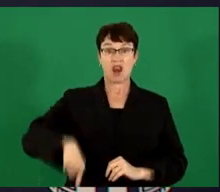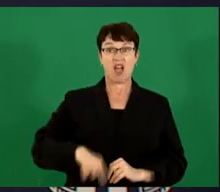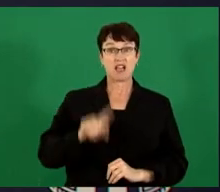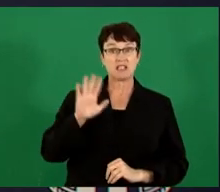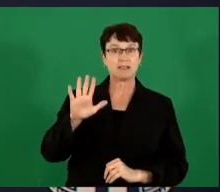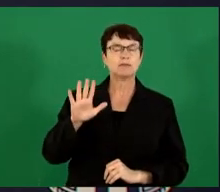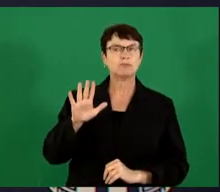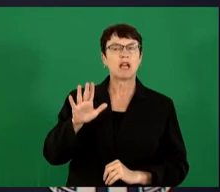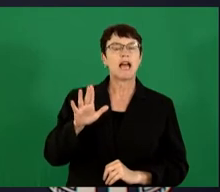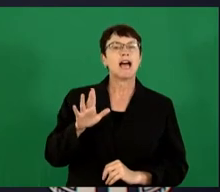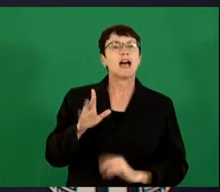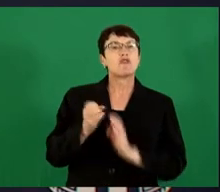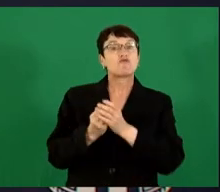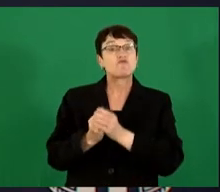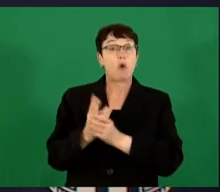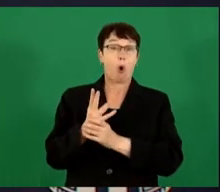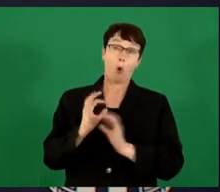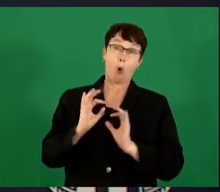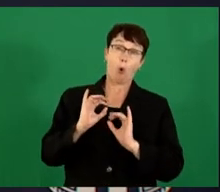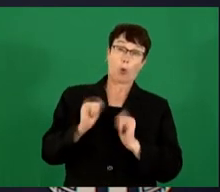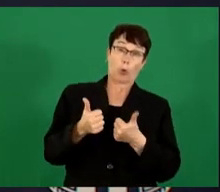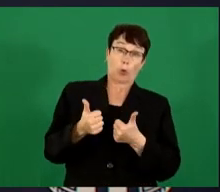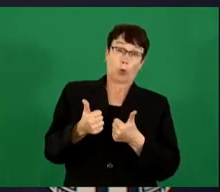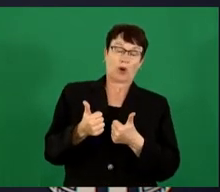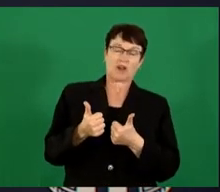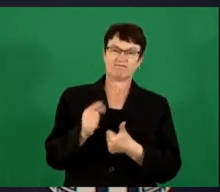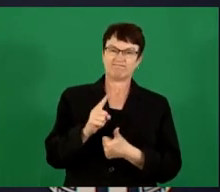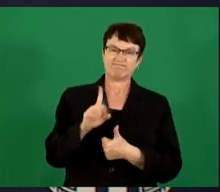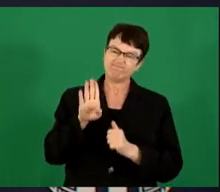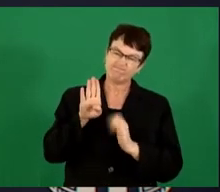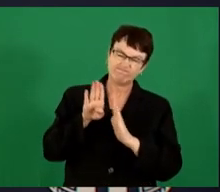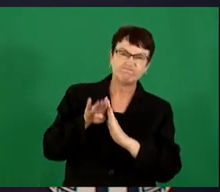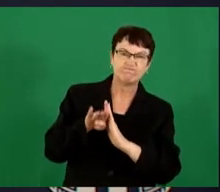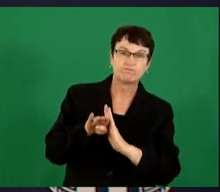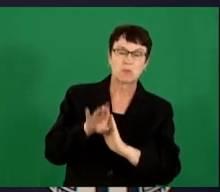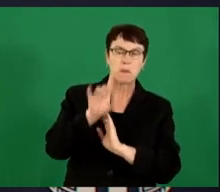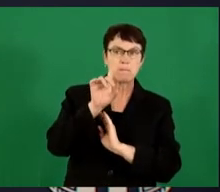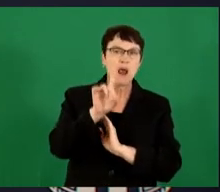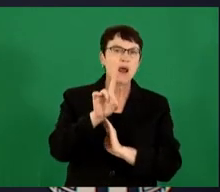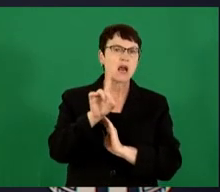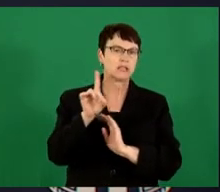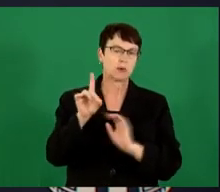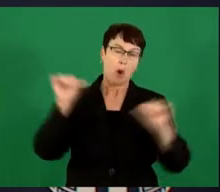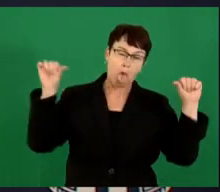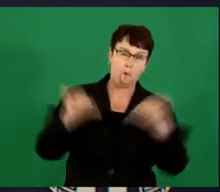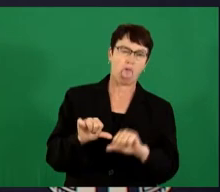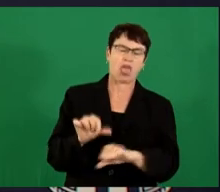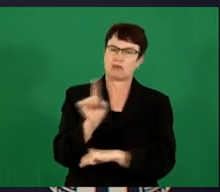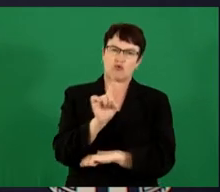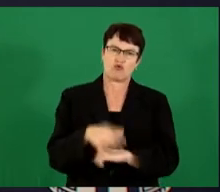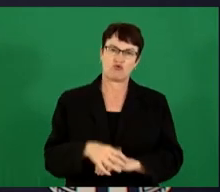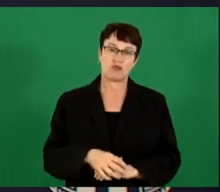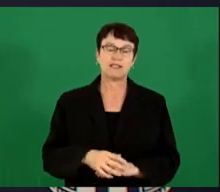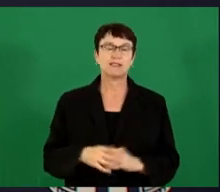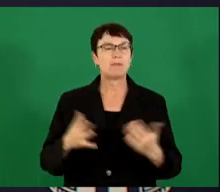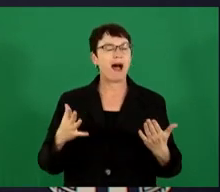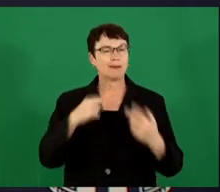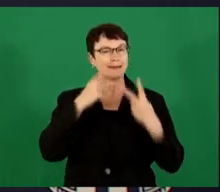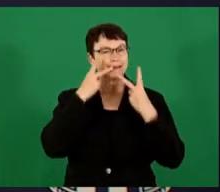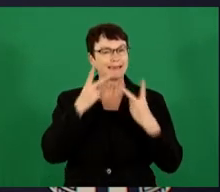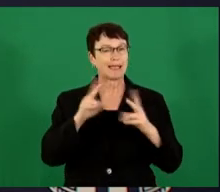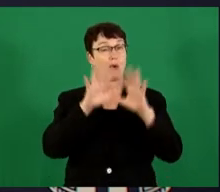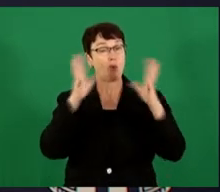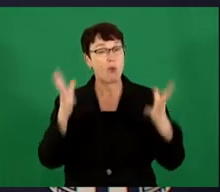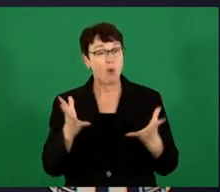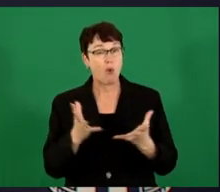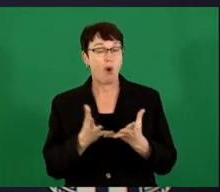standards. In the developing world, a number of economies face debt distress, exacerbated